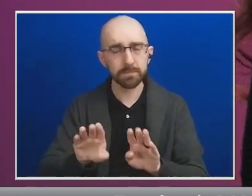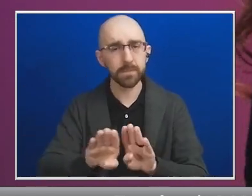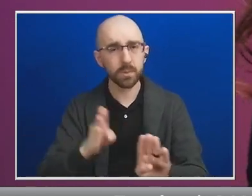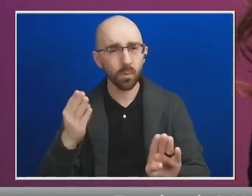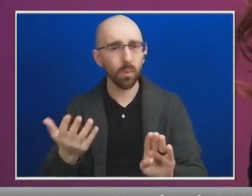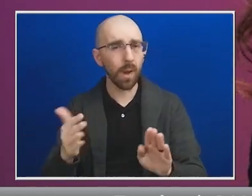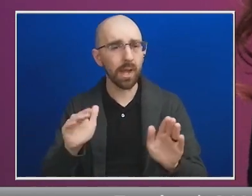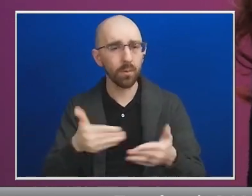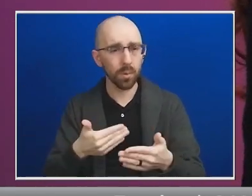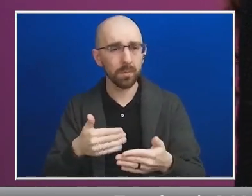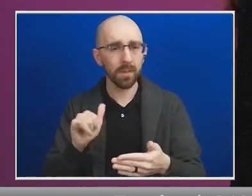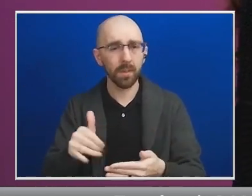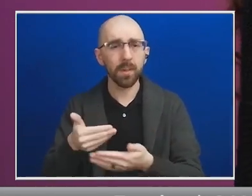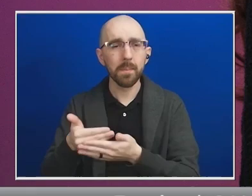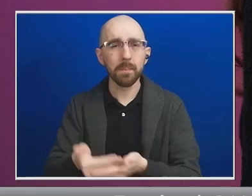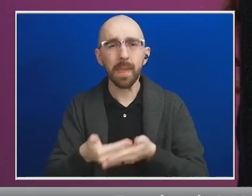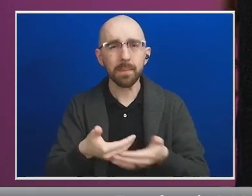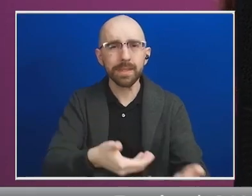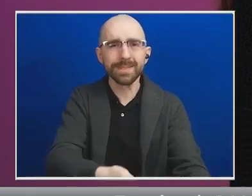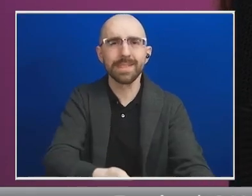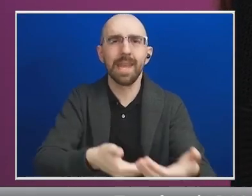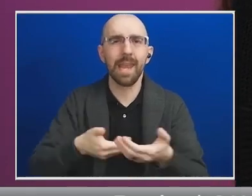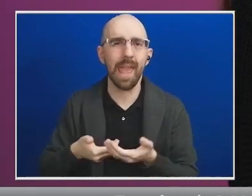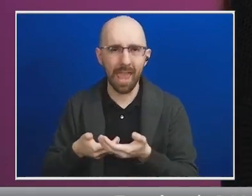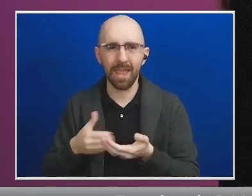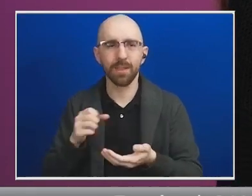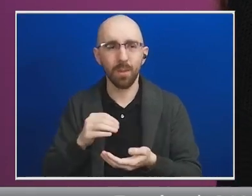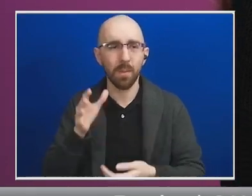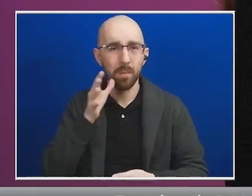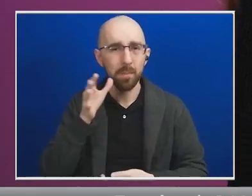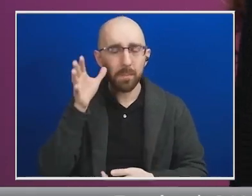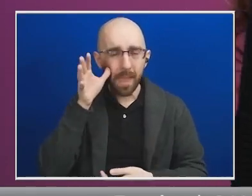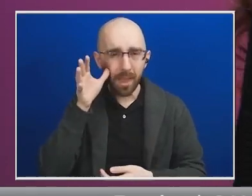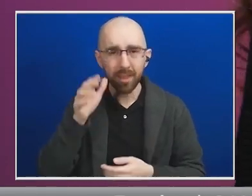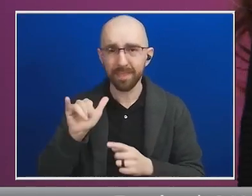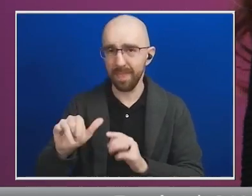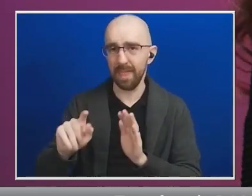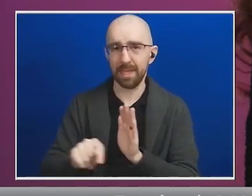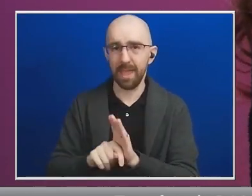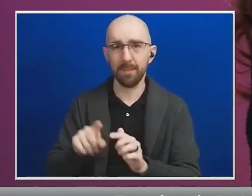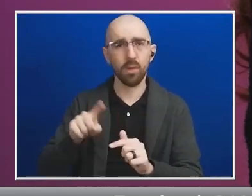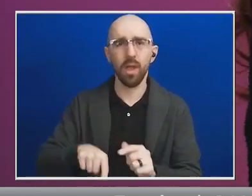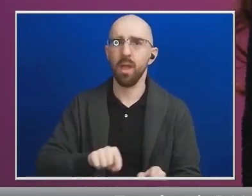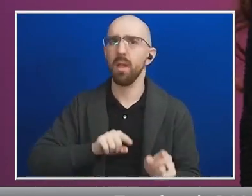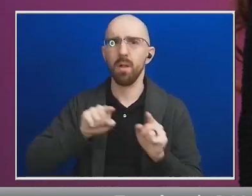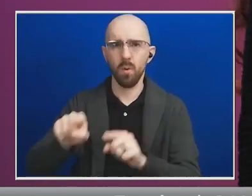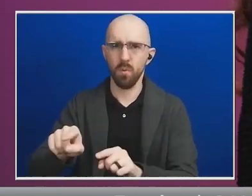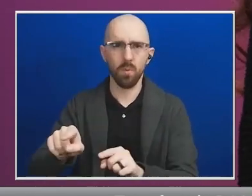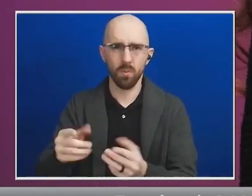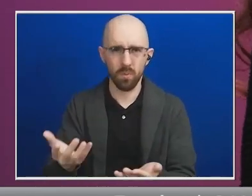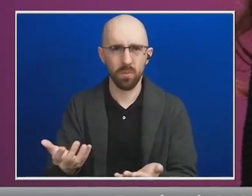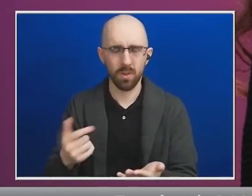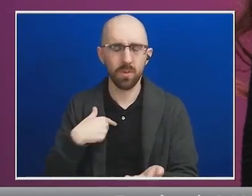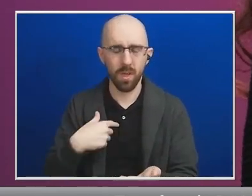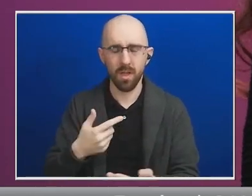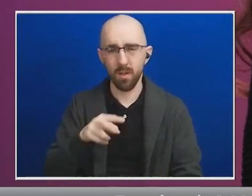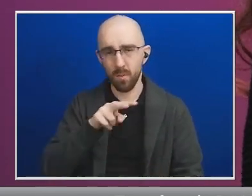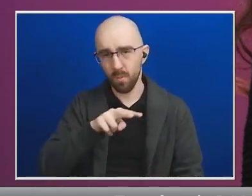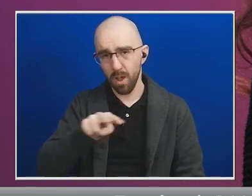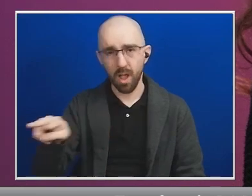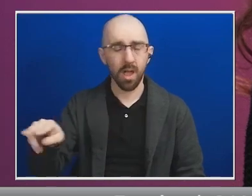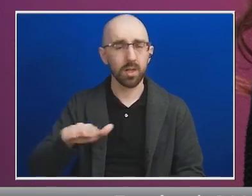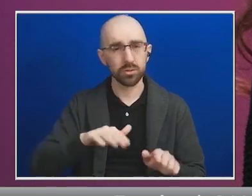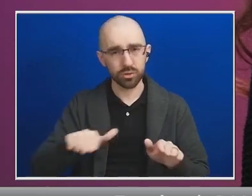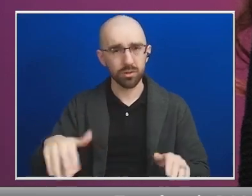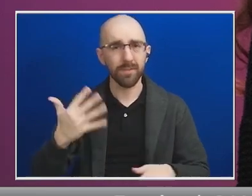babies out of your arms. And so parents, then could not go back there. So I watched these children for 5 years go